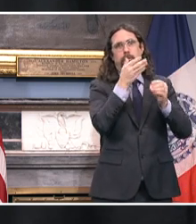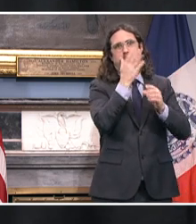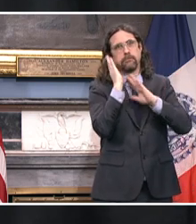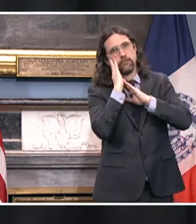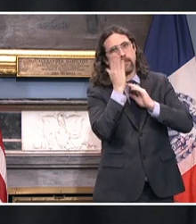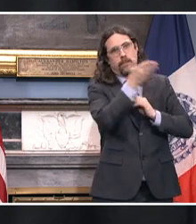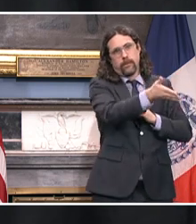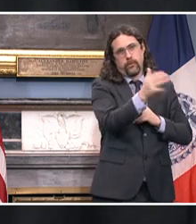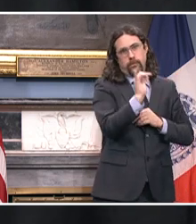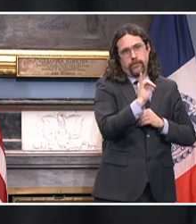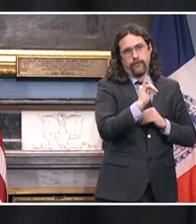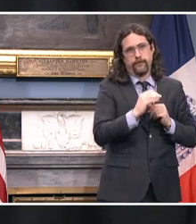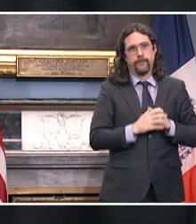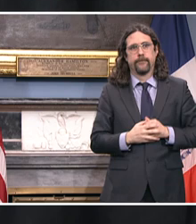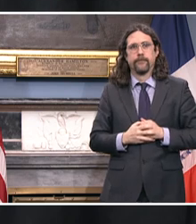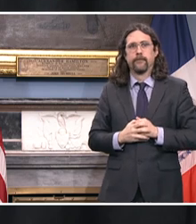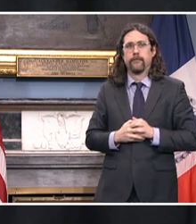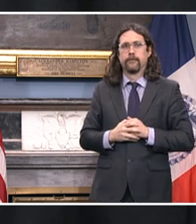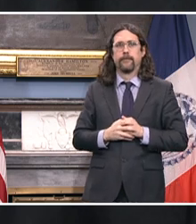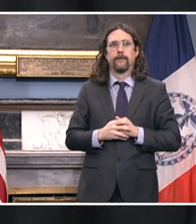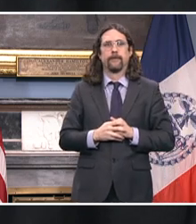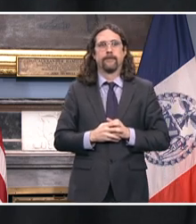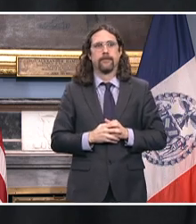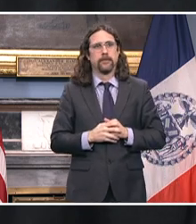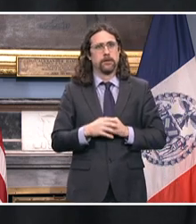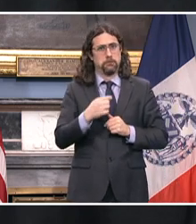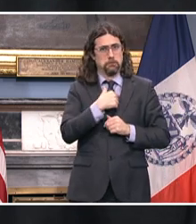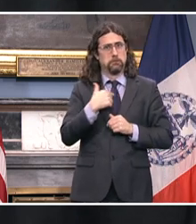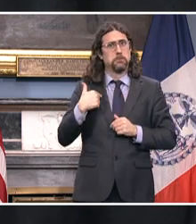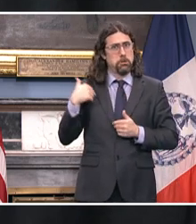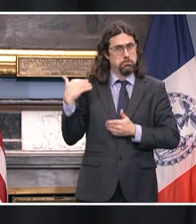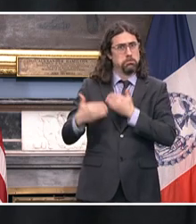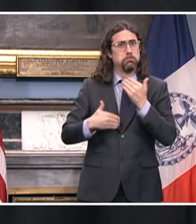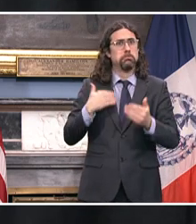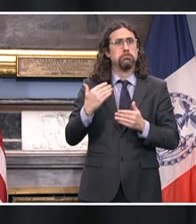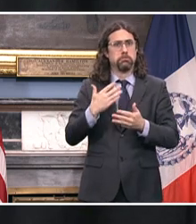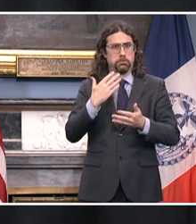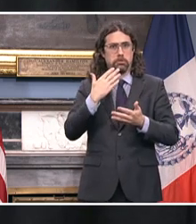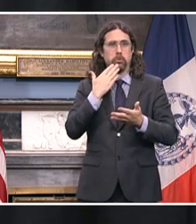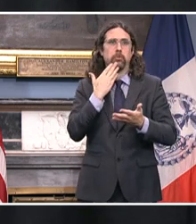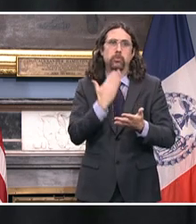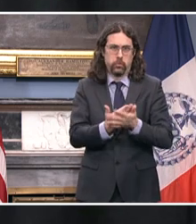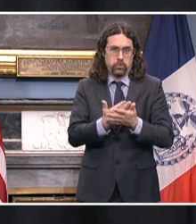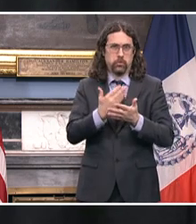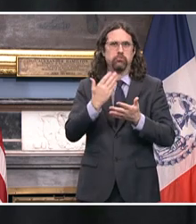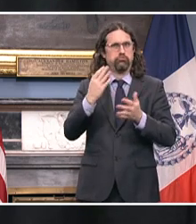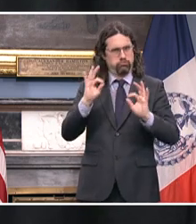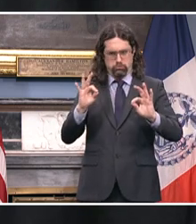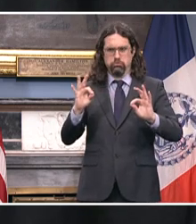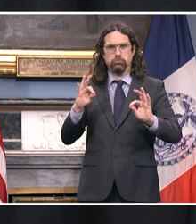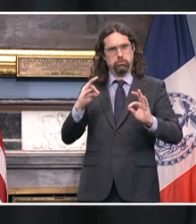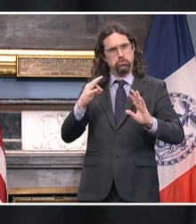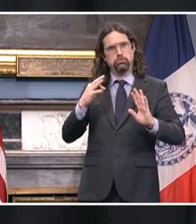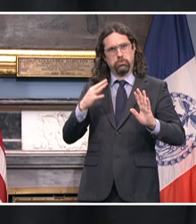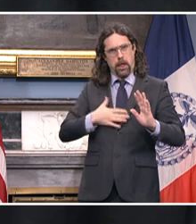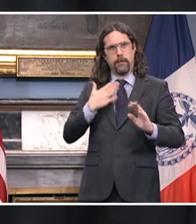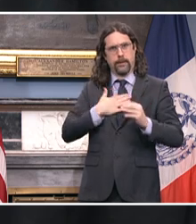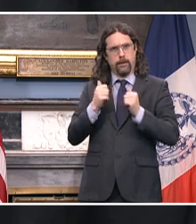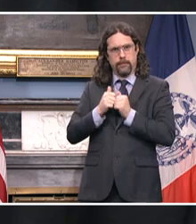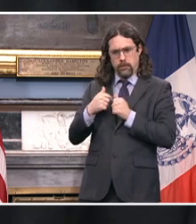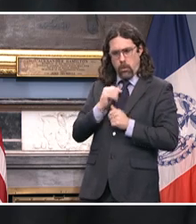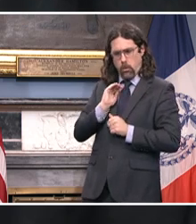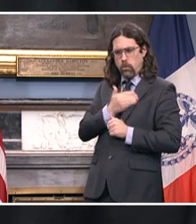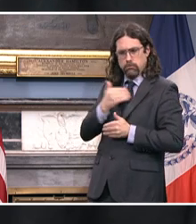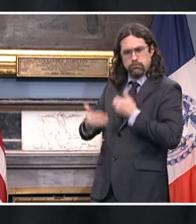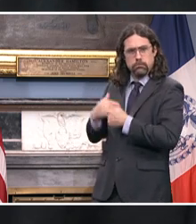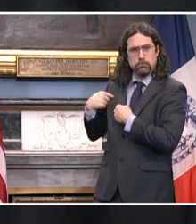this horrible disease, one thing we've learned is to expect the unexpected. So I warned yesterday, you never know when you get a resurgence. You never know if it